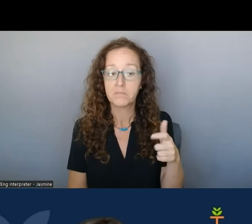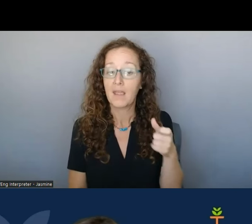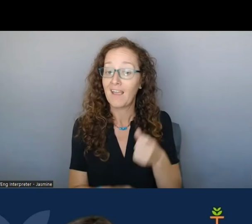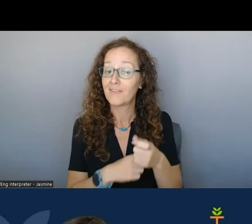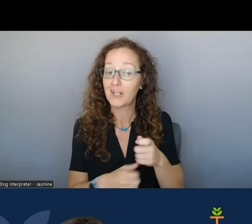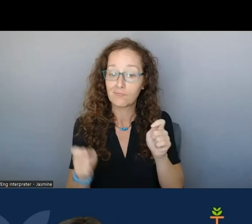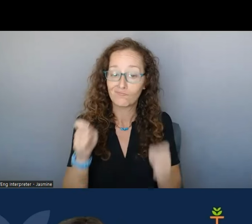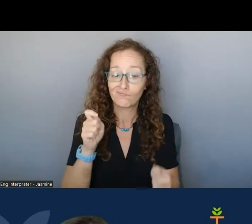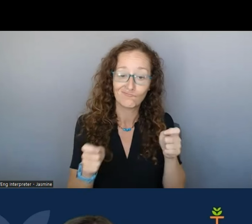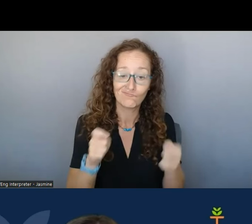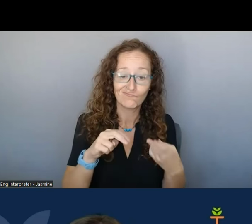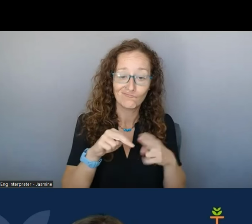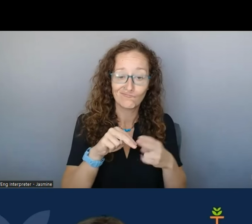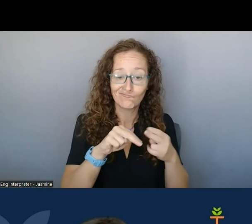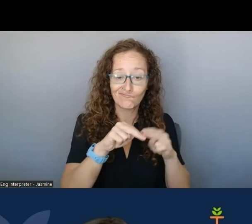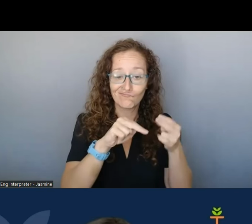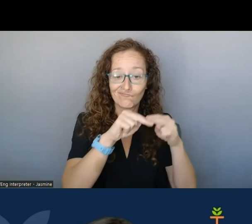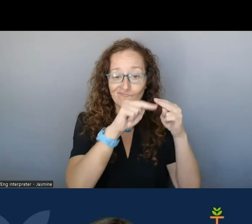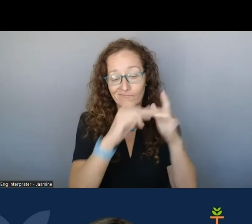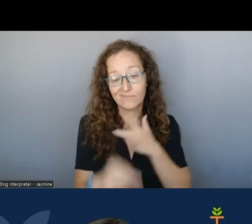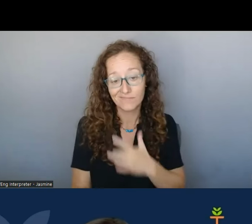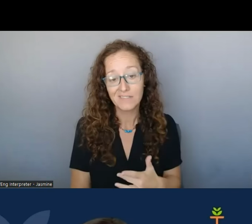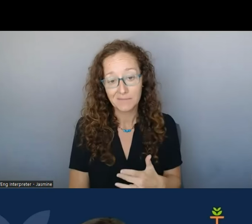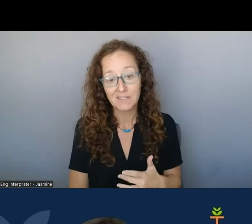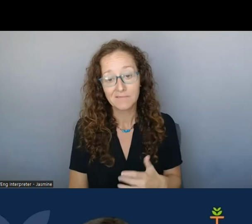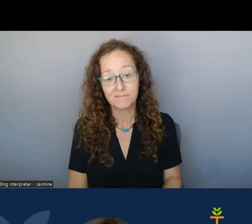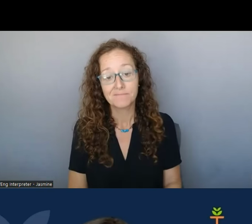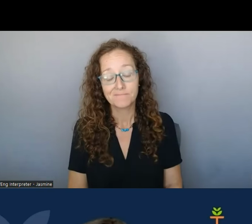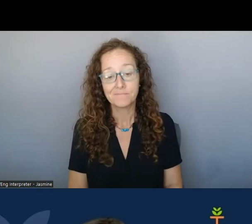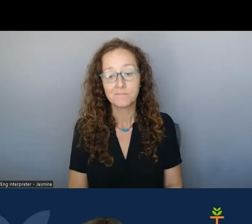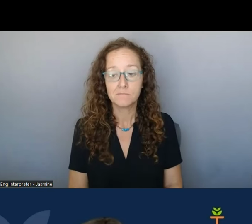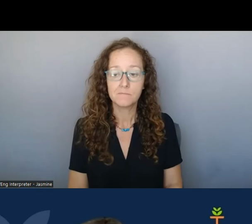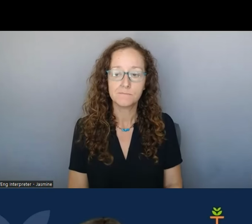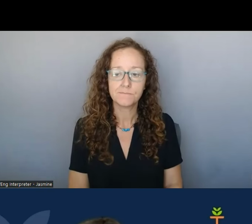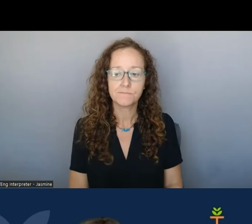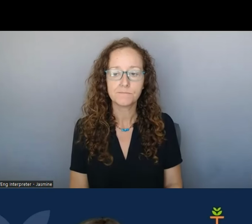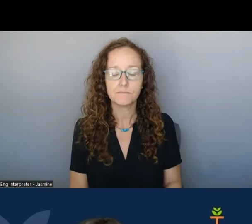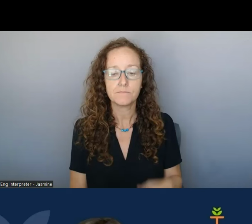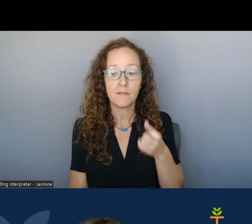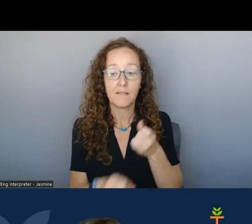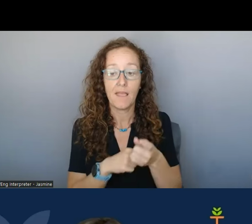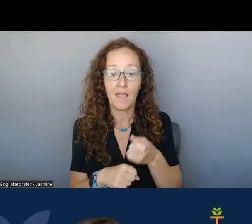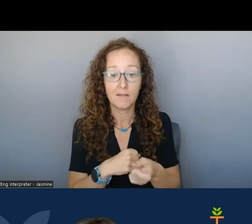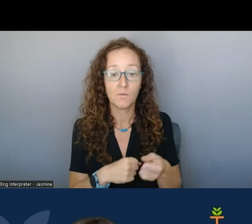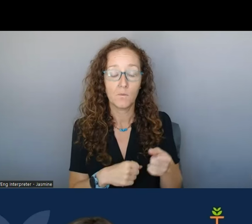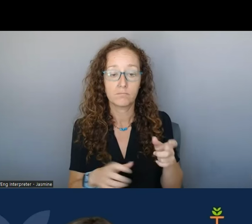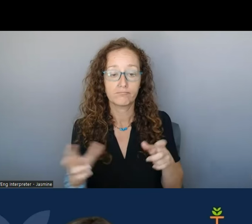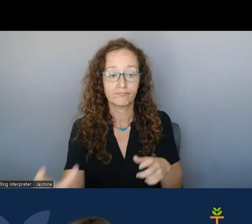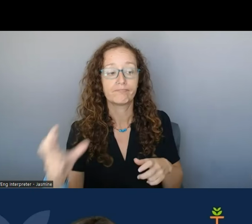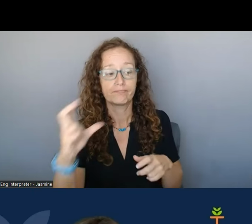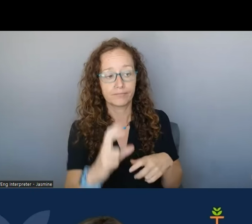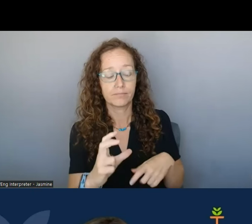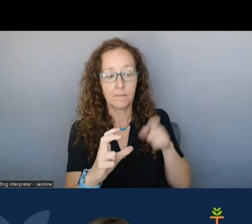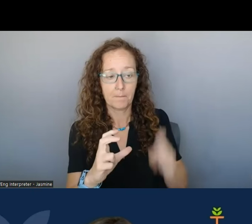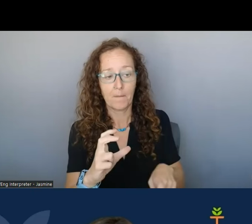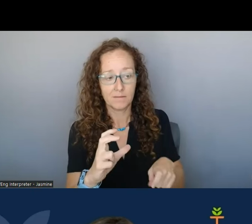year, and often does. And the annual deductible is $233, and that